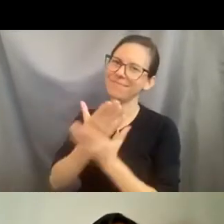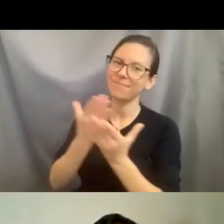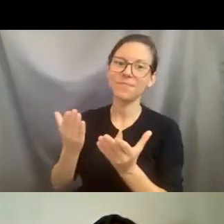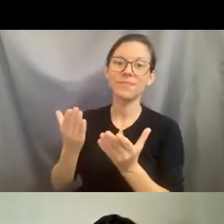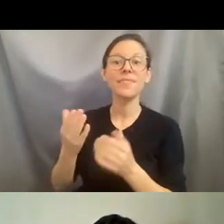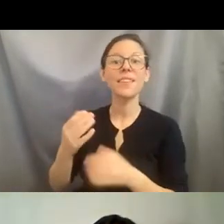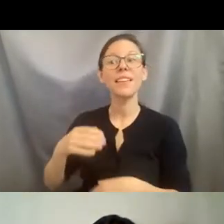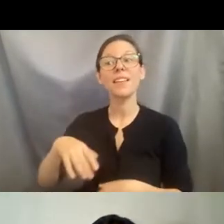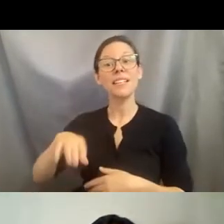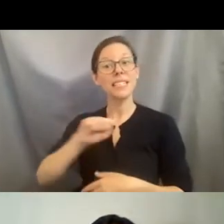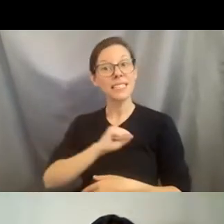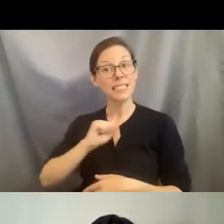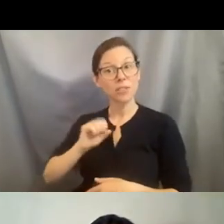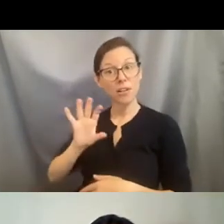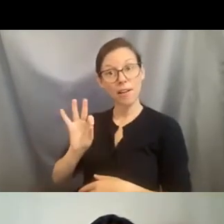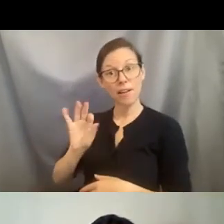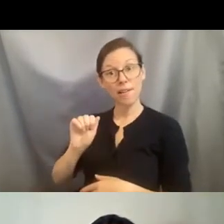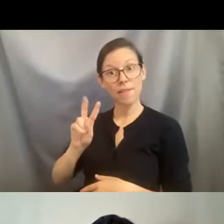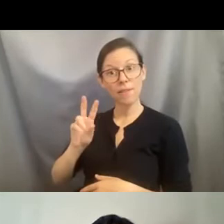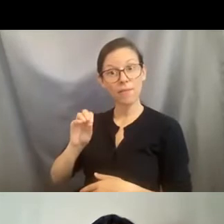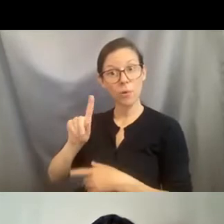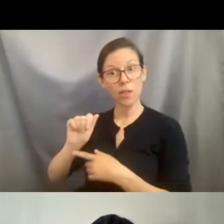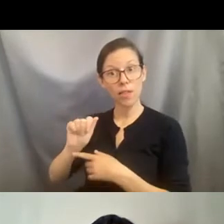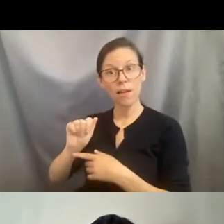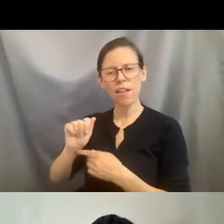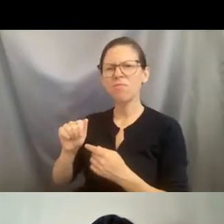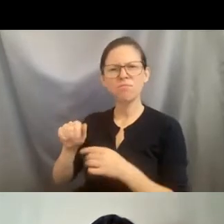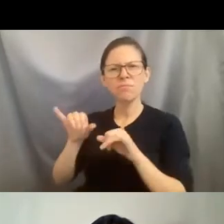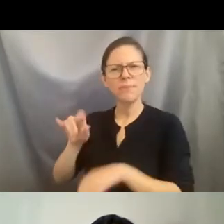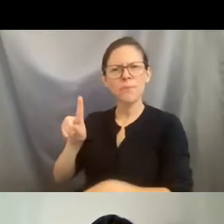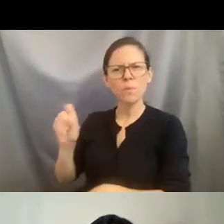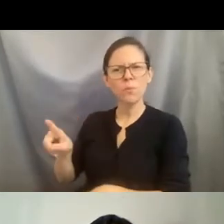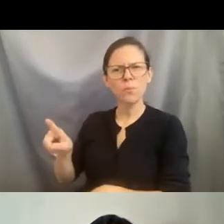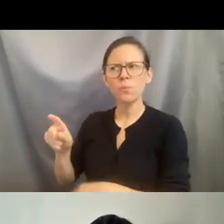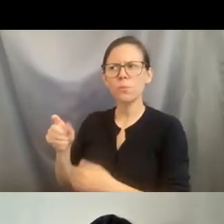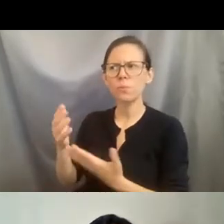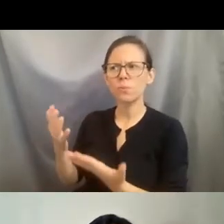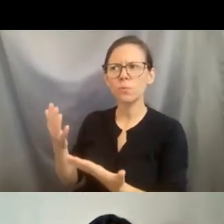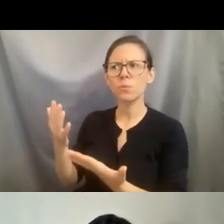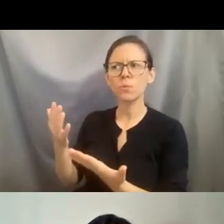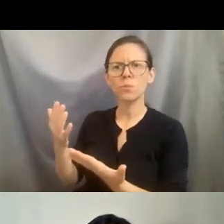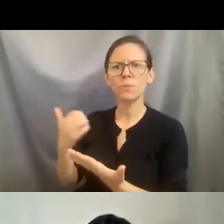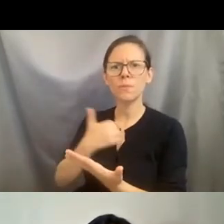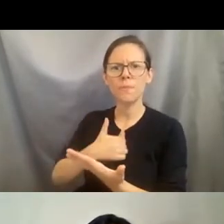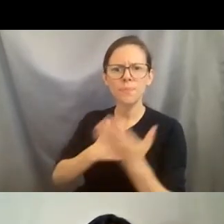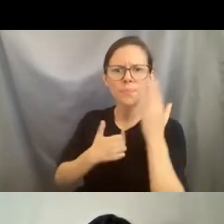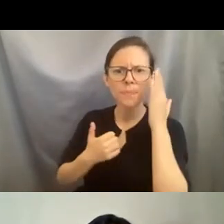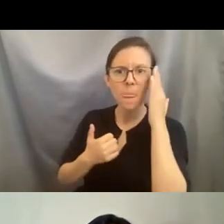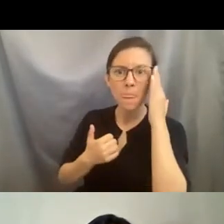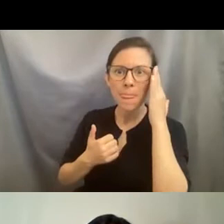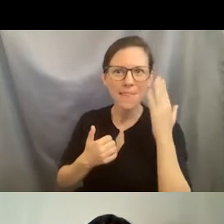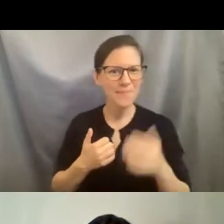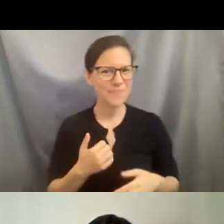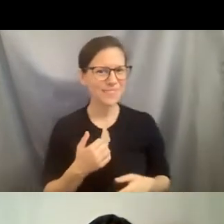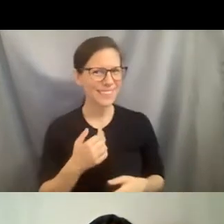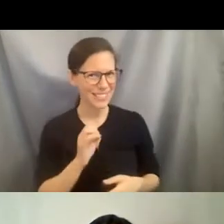Favola, I would love to also ask you the same question. I'm so sorry. Okay. No, yes.